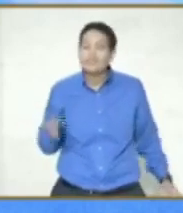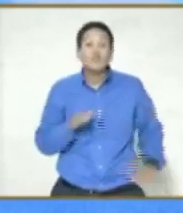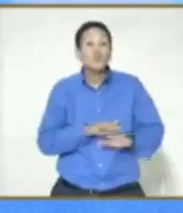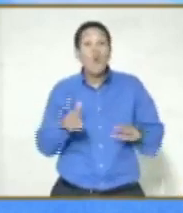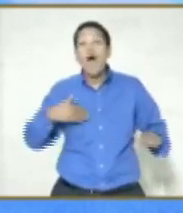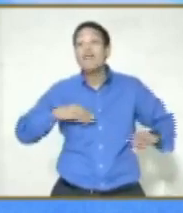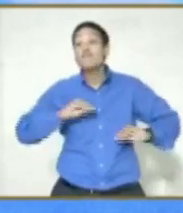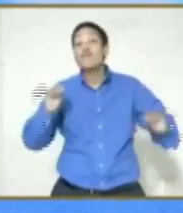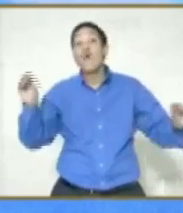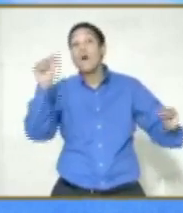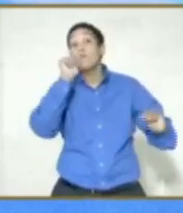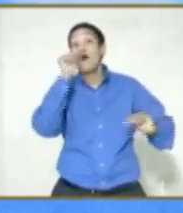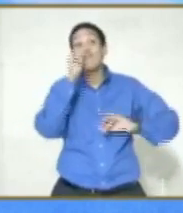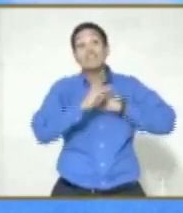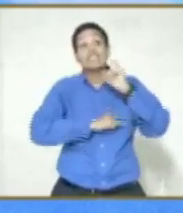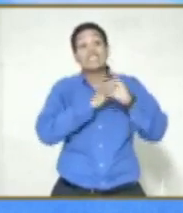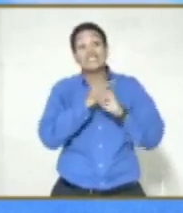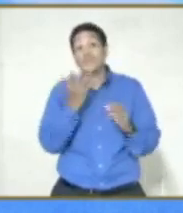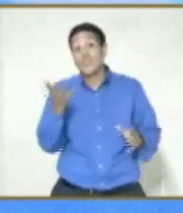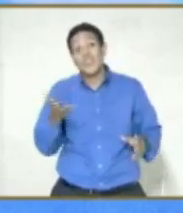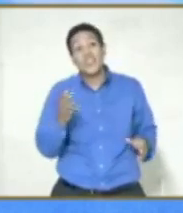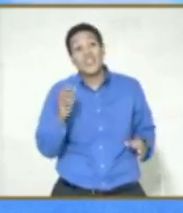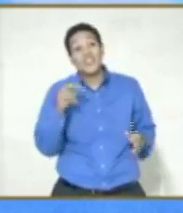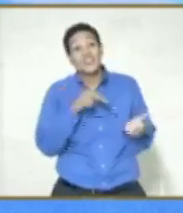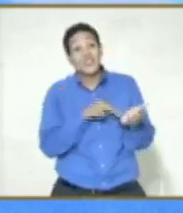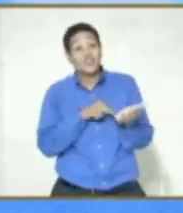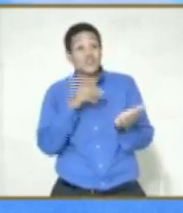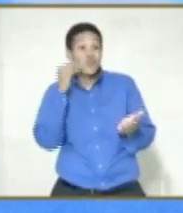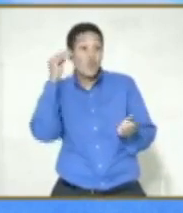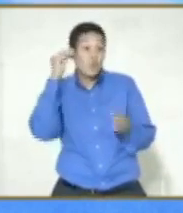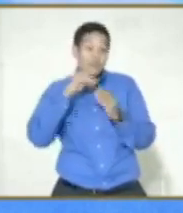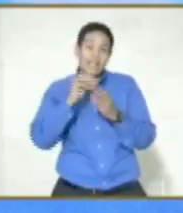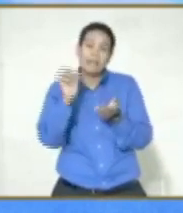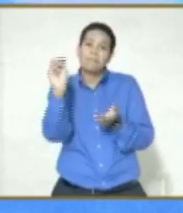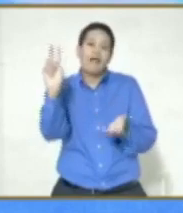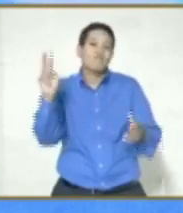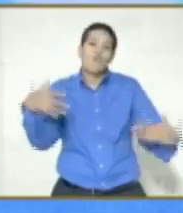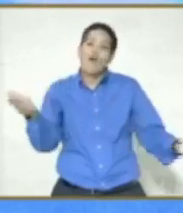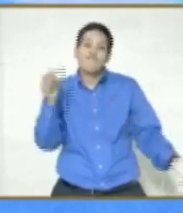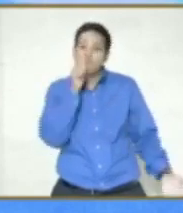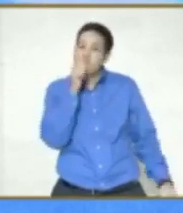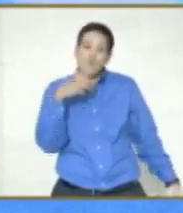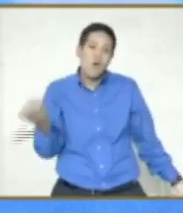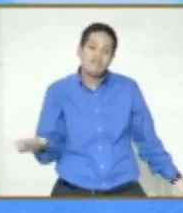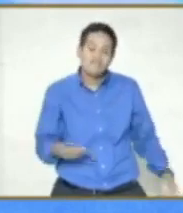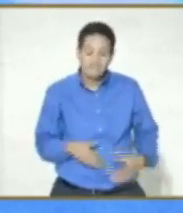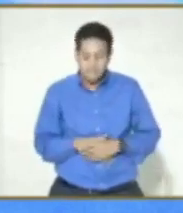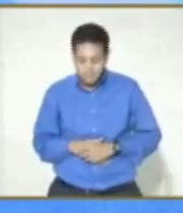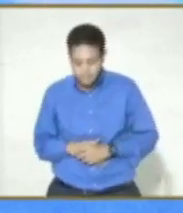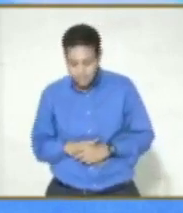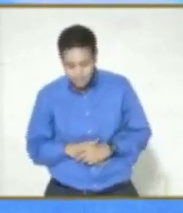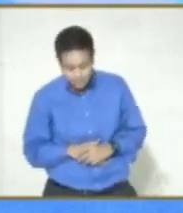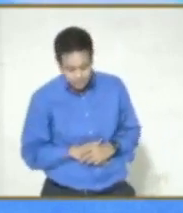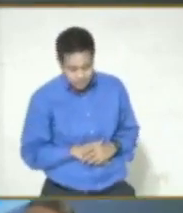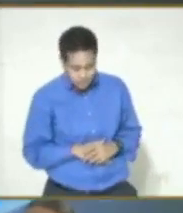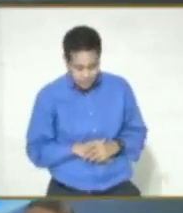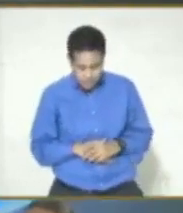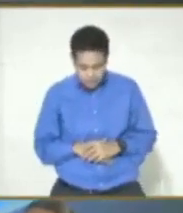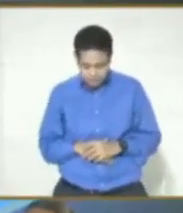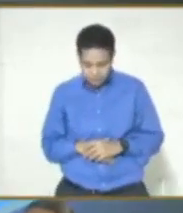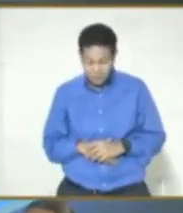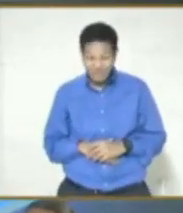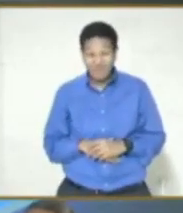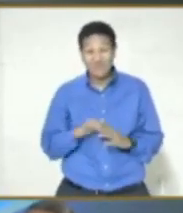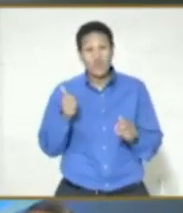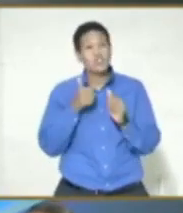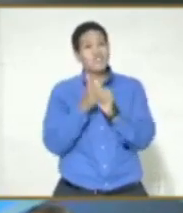private institution except the nursing homes in Mandeville, per se. And just to follow up on Mayor